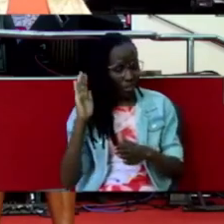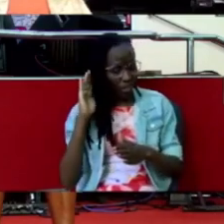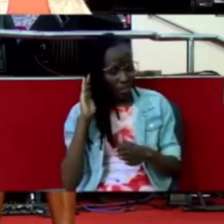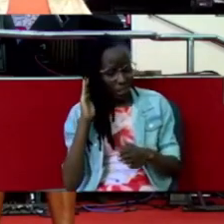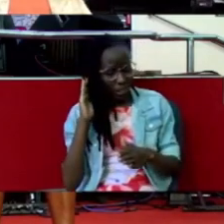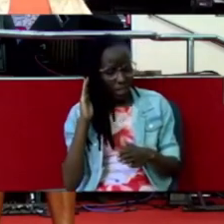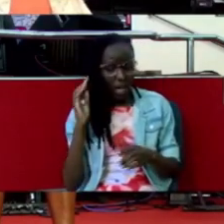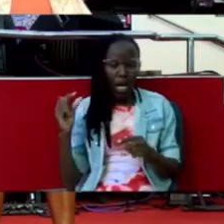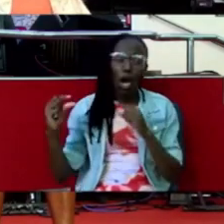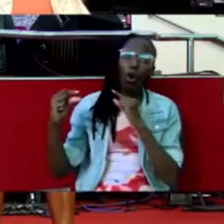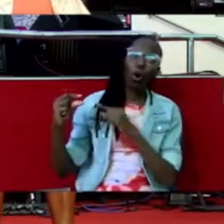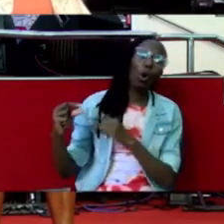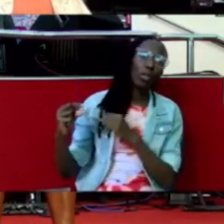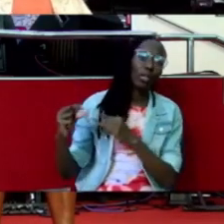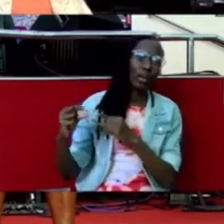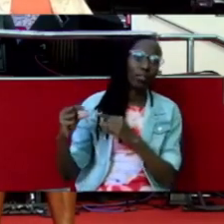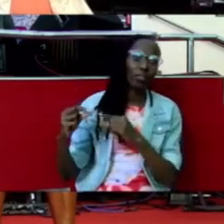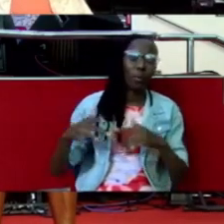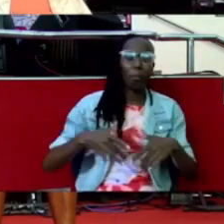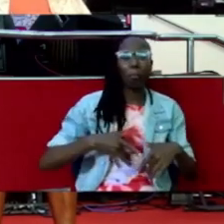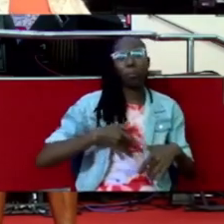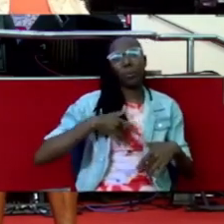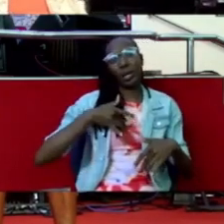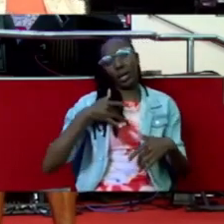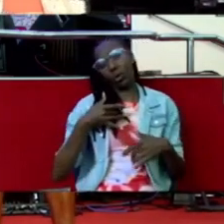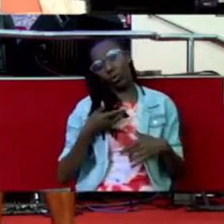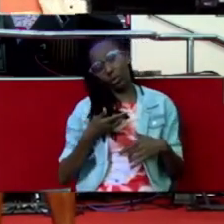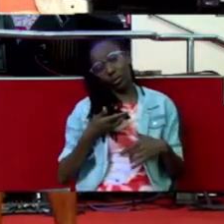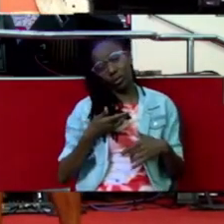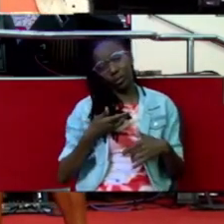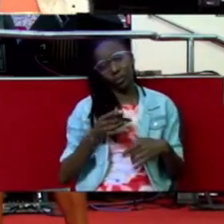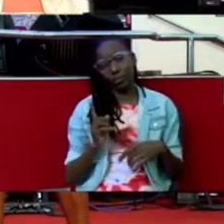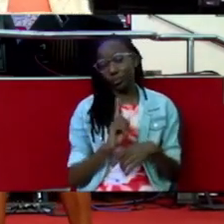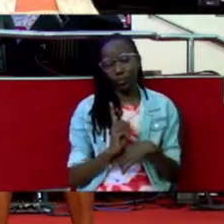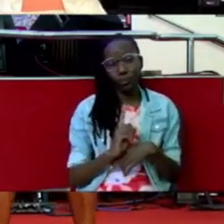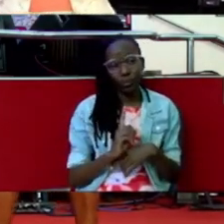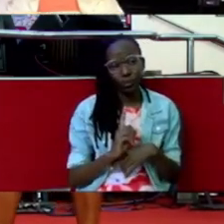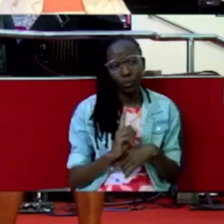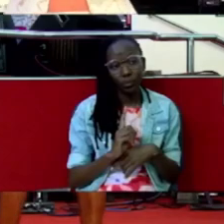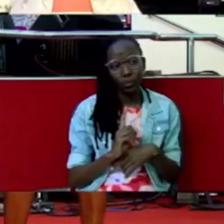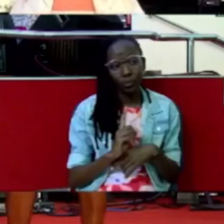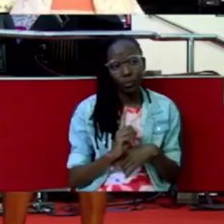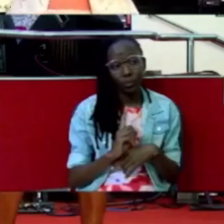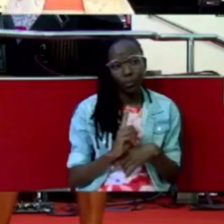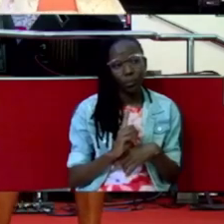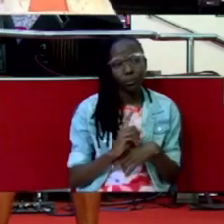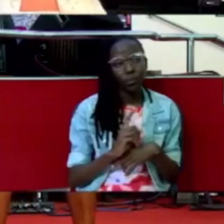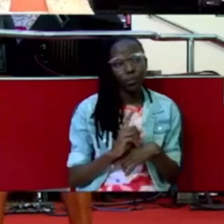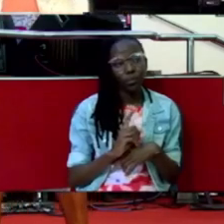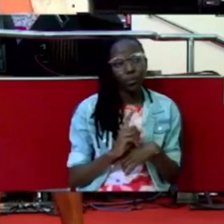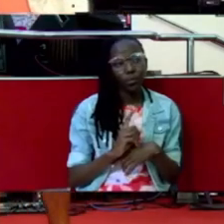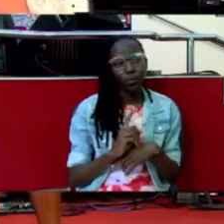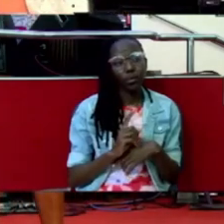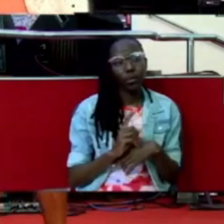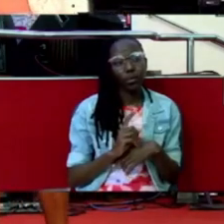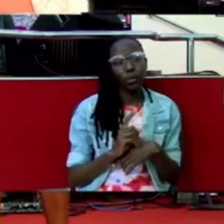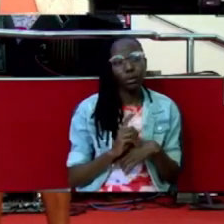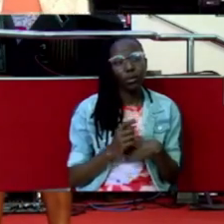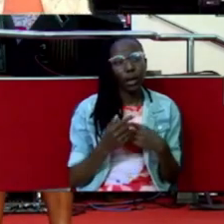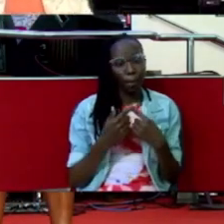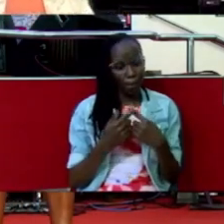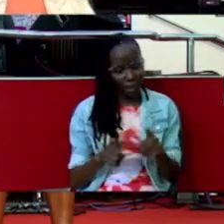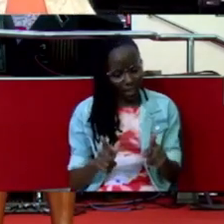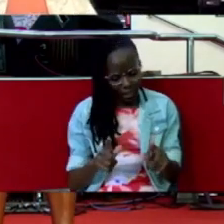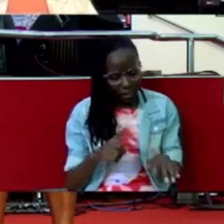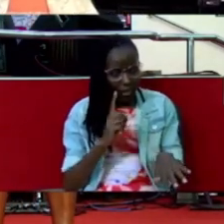Goliath bragging about bragging. Hangepata nafasi ya kusikia Goliath akijigamba pale. But when he heard,